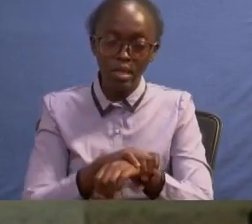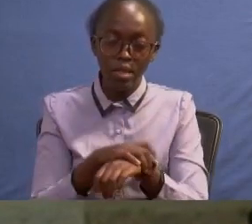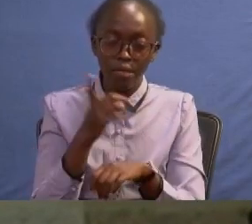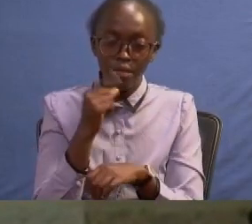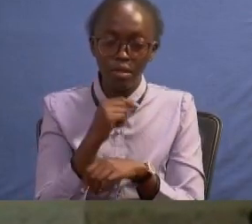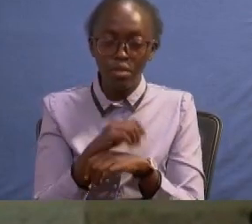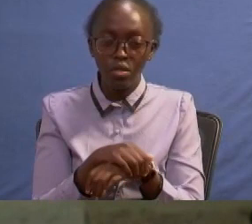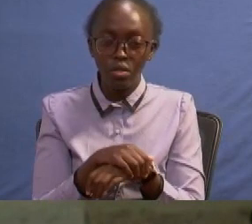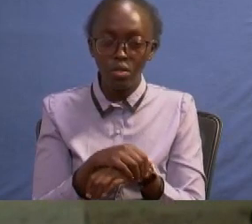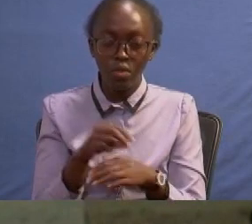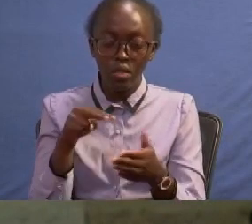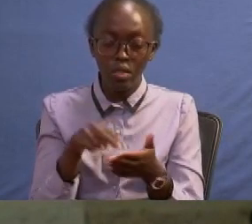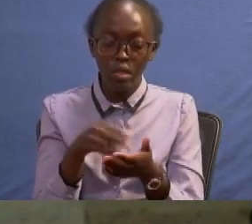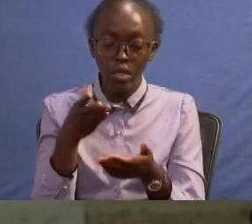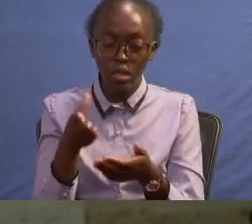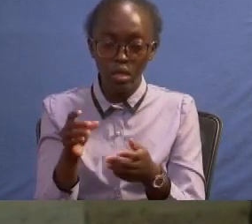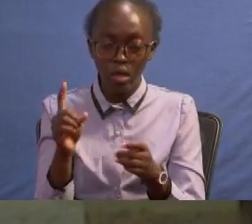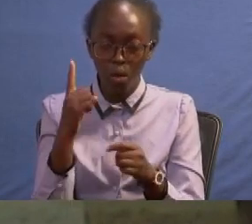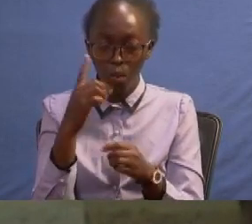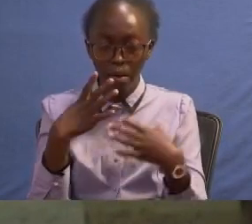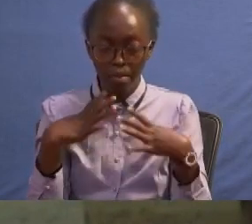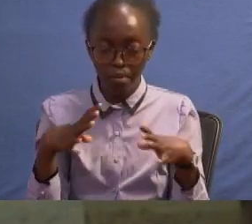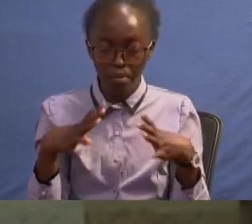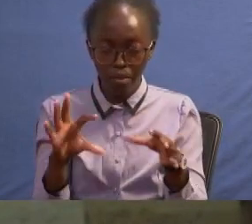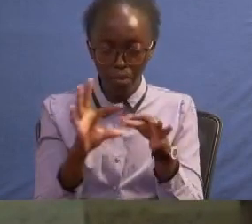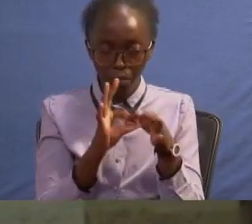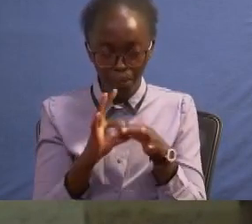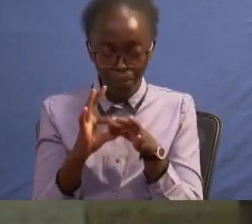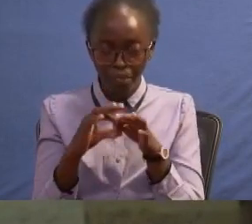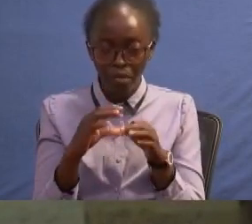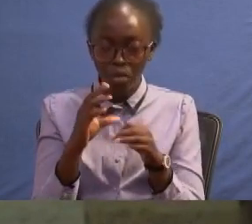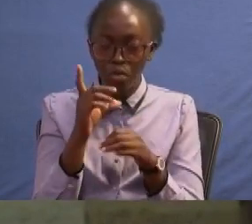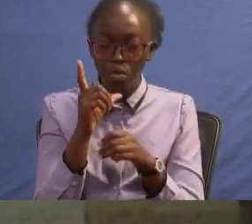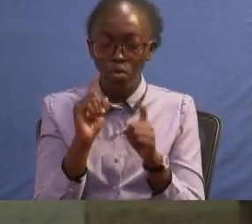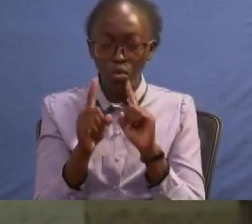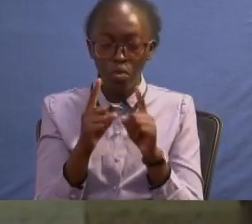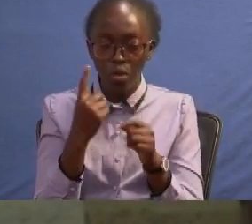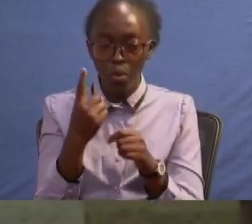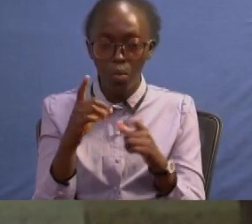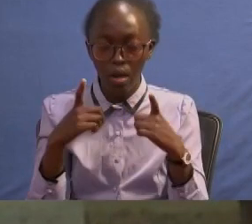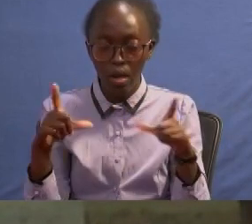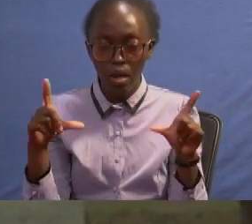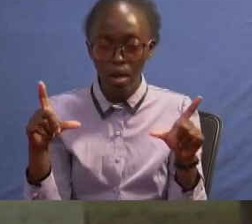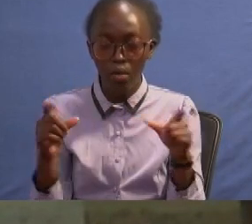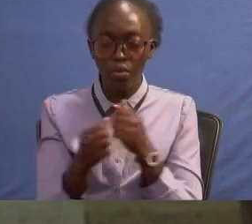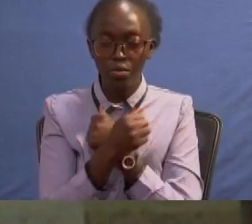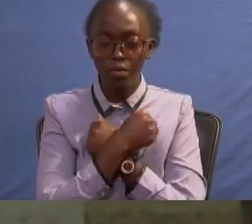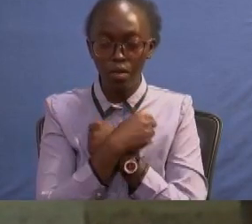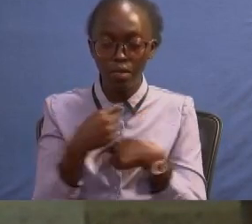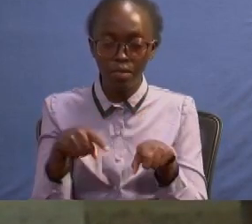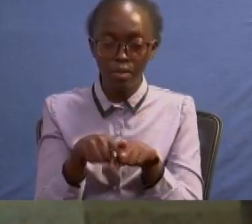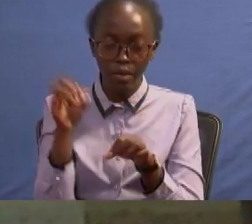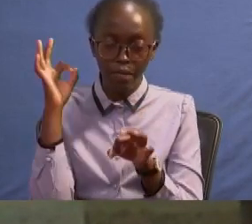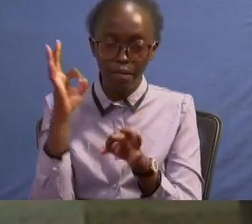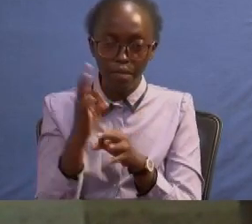out. We stand here as one people, speaking one language of love and faith to you, our Father